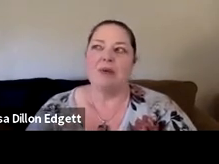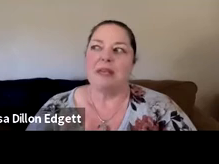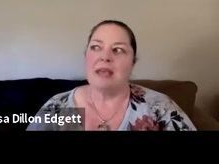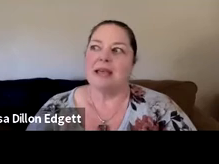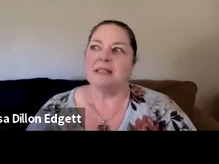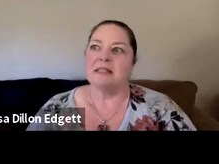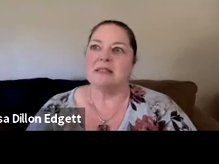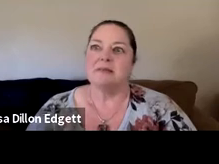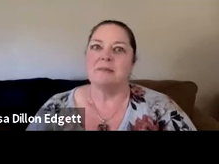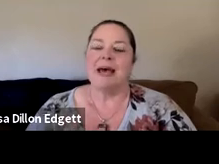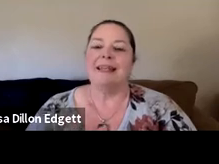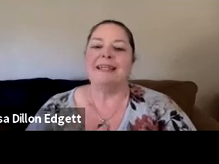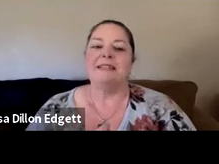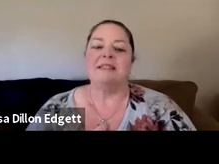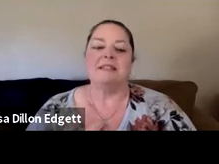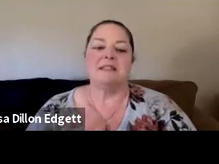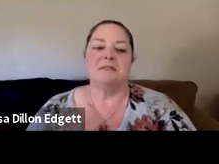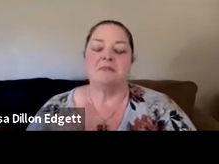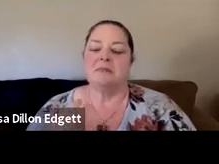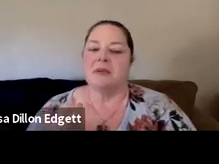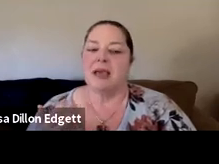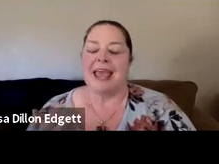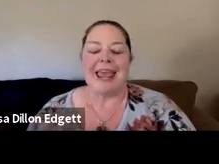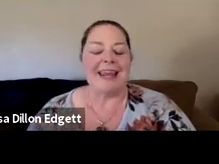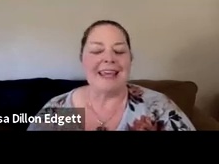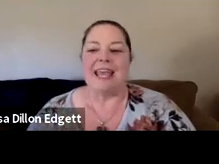I would guess at least